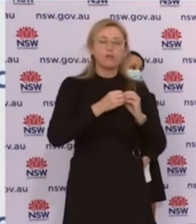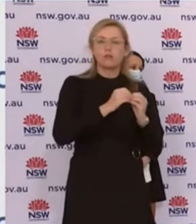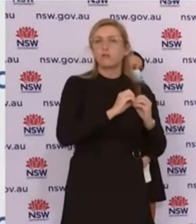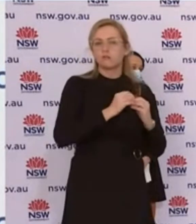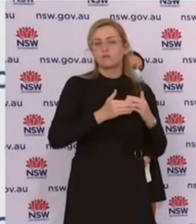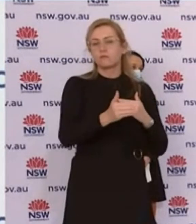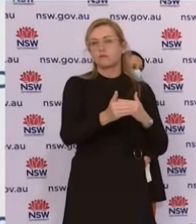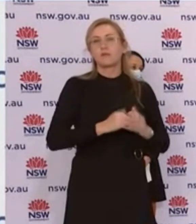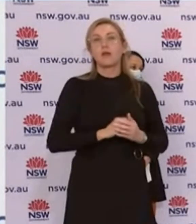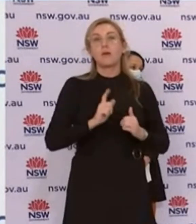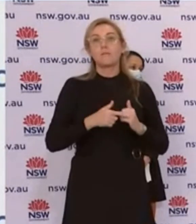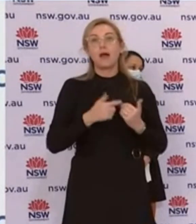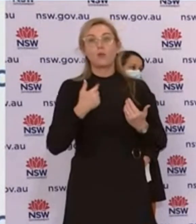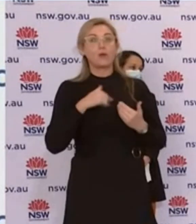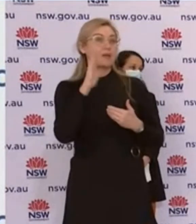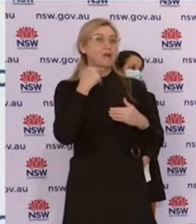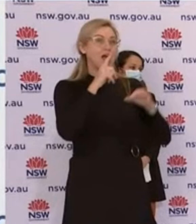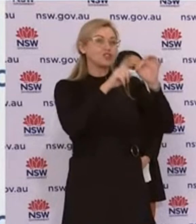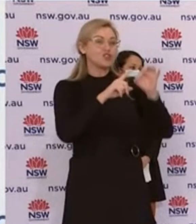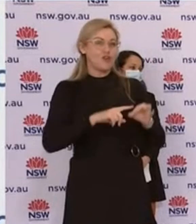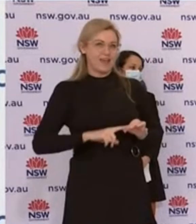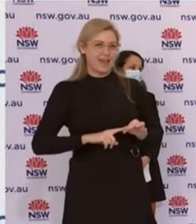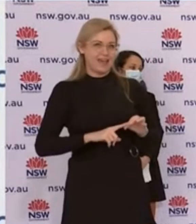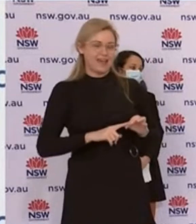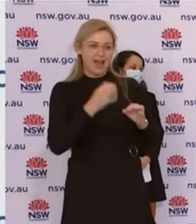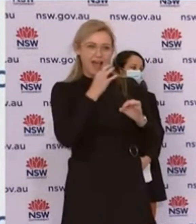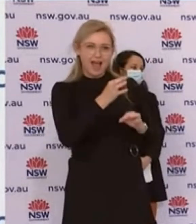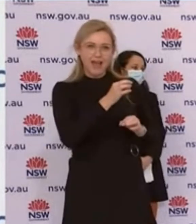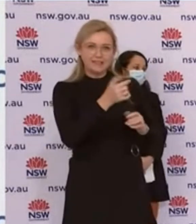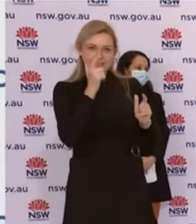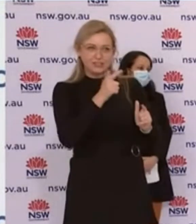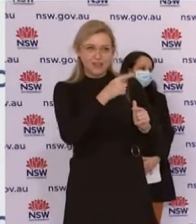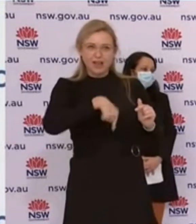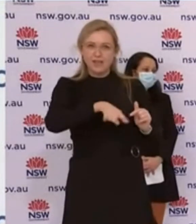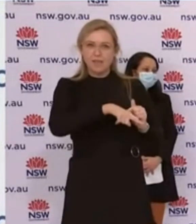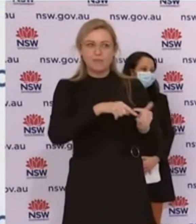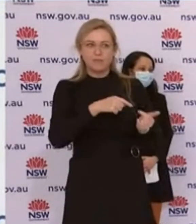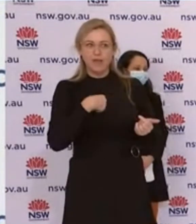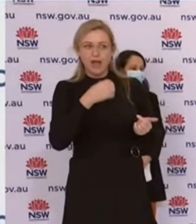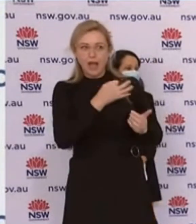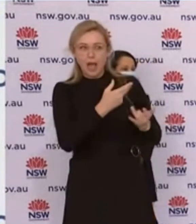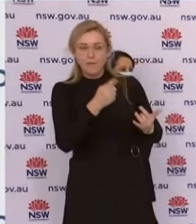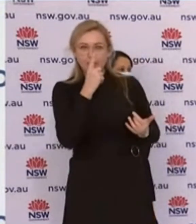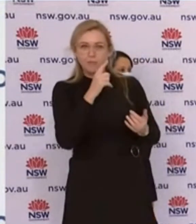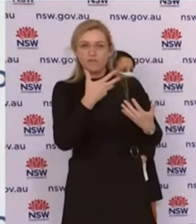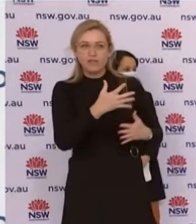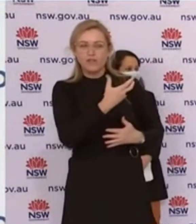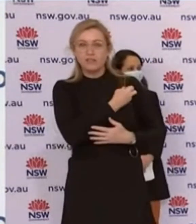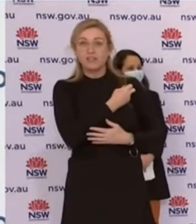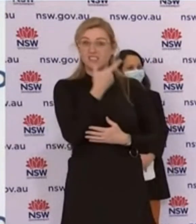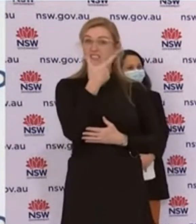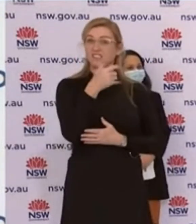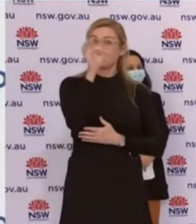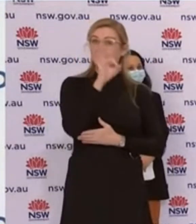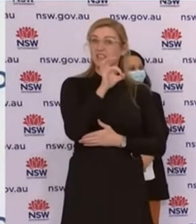encouraged by the survey response which Minister Mitchell spoke about, where already 70% of our teaching force have had at